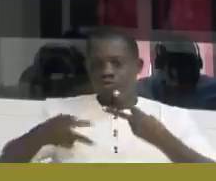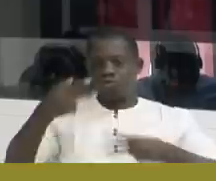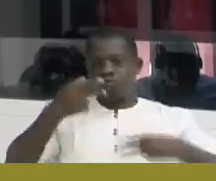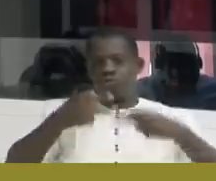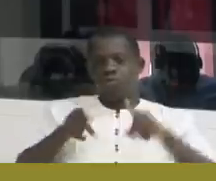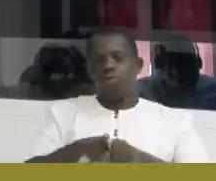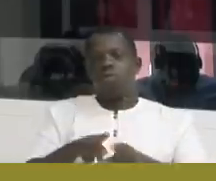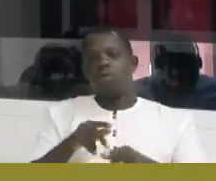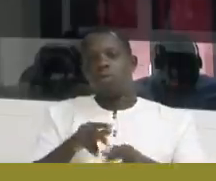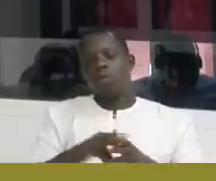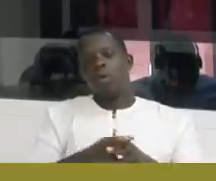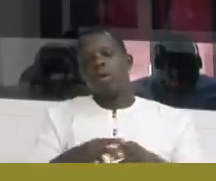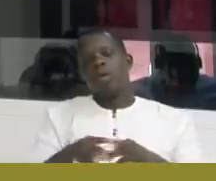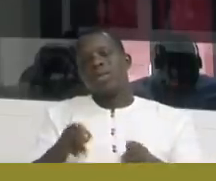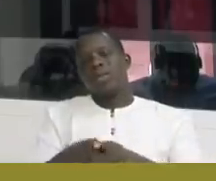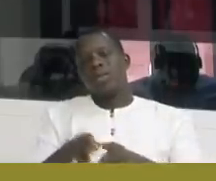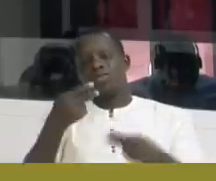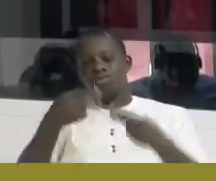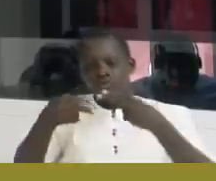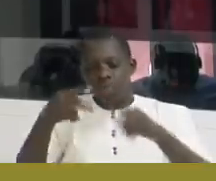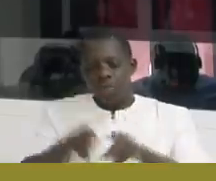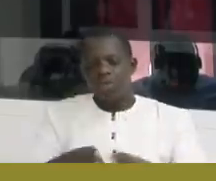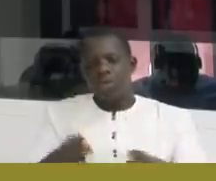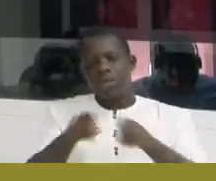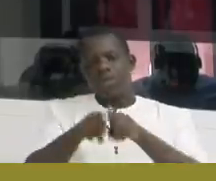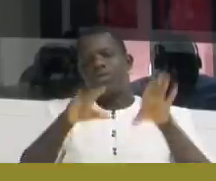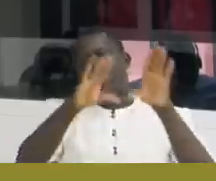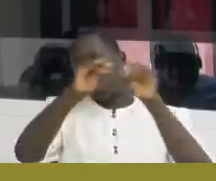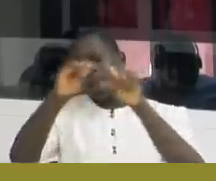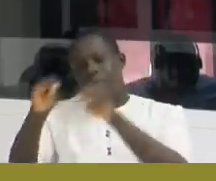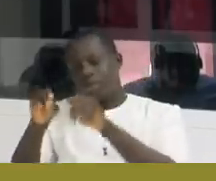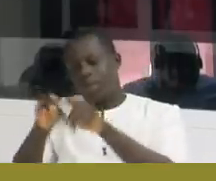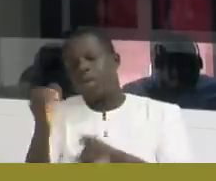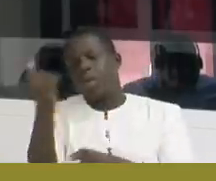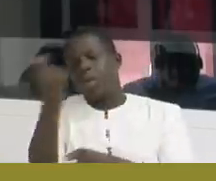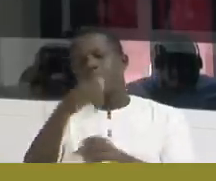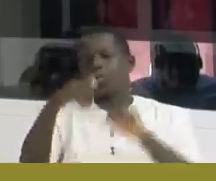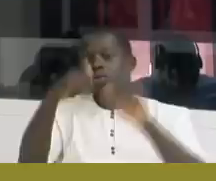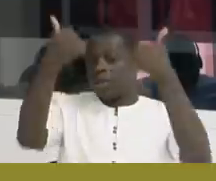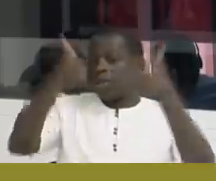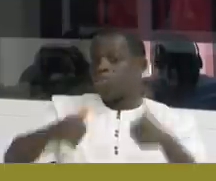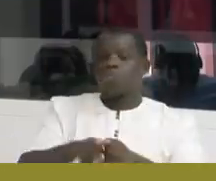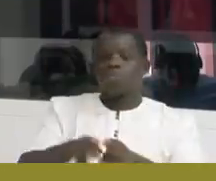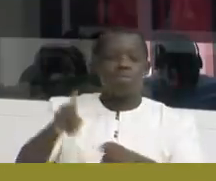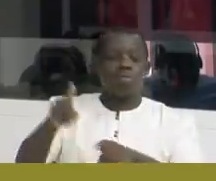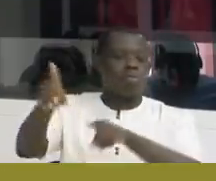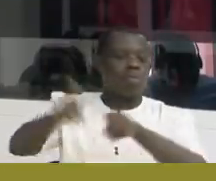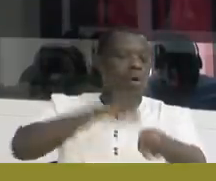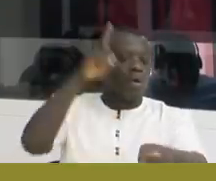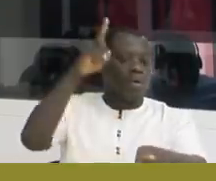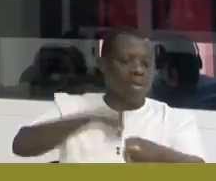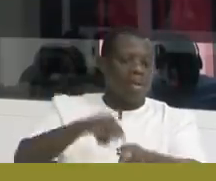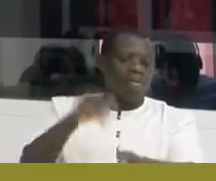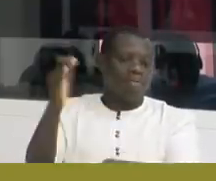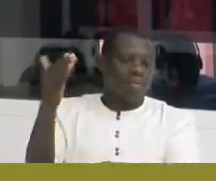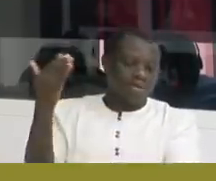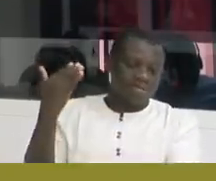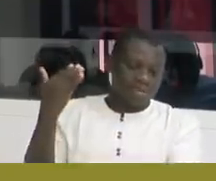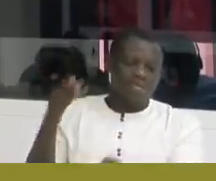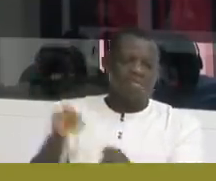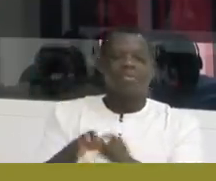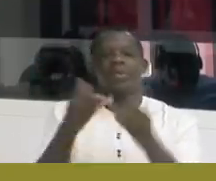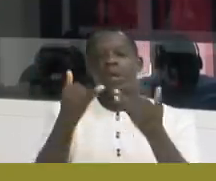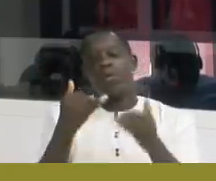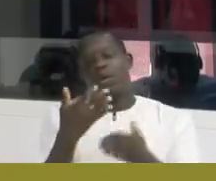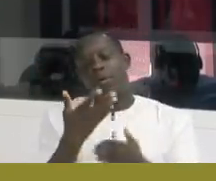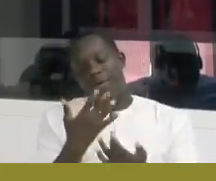or of the same event, because it happened so long ago. But in this instance, Mr.